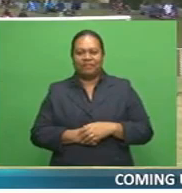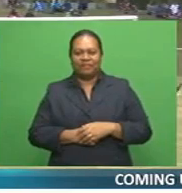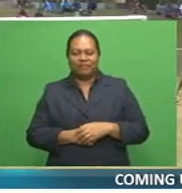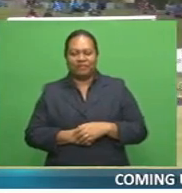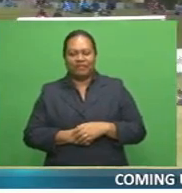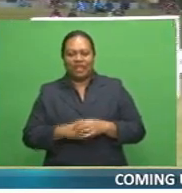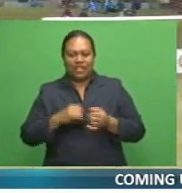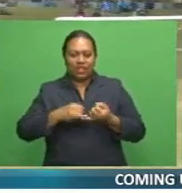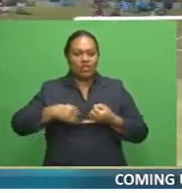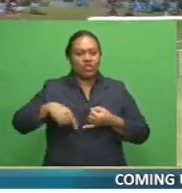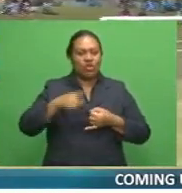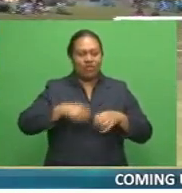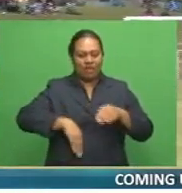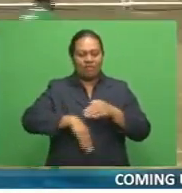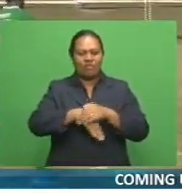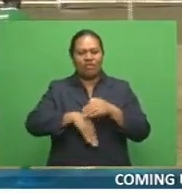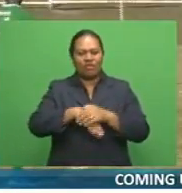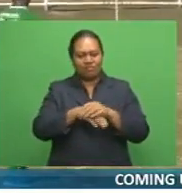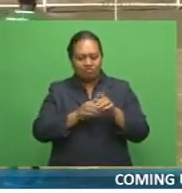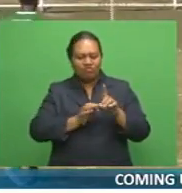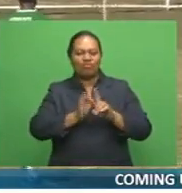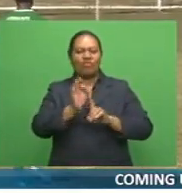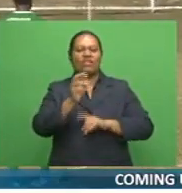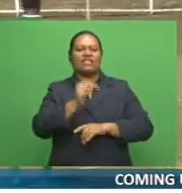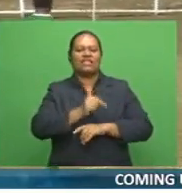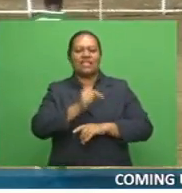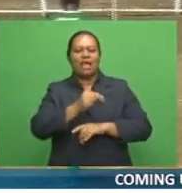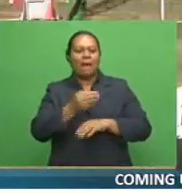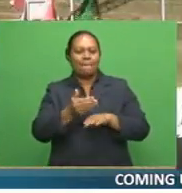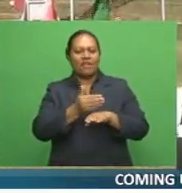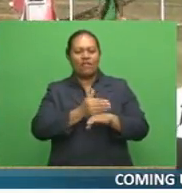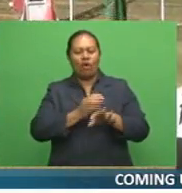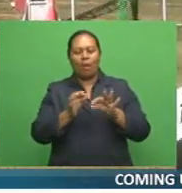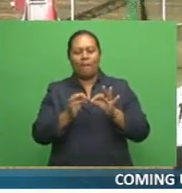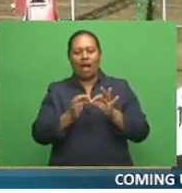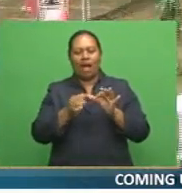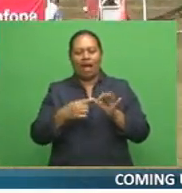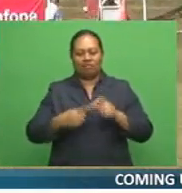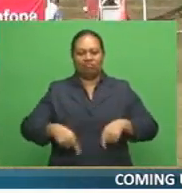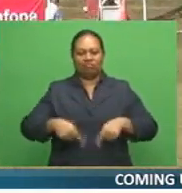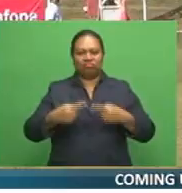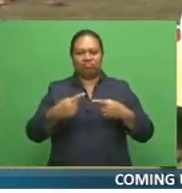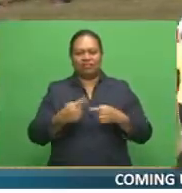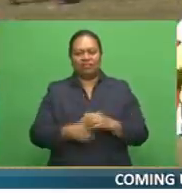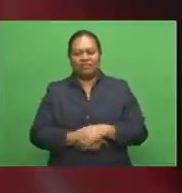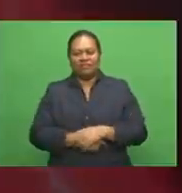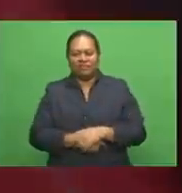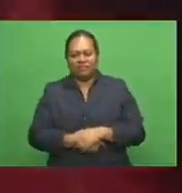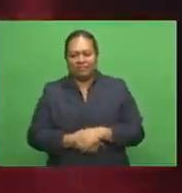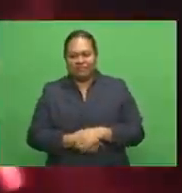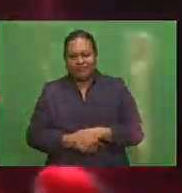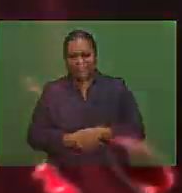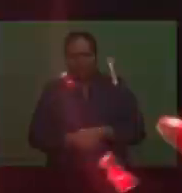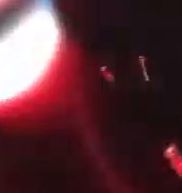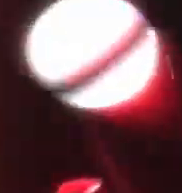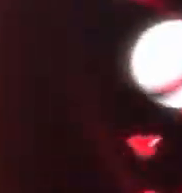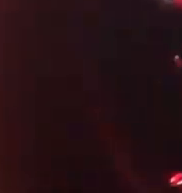And Suva football admits improvements needed before Mba clash. This and more coming up.